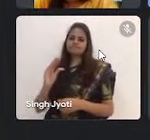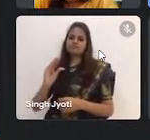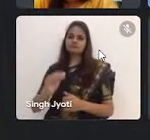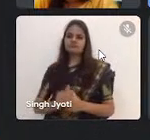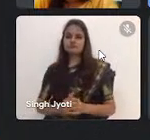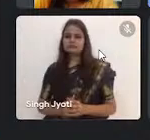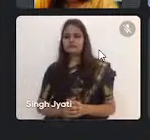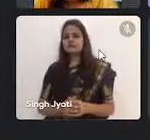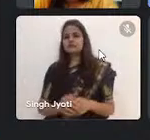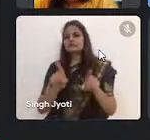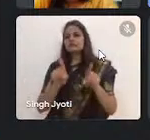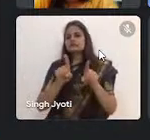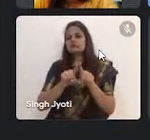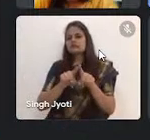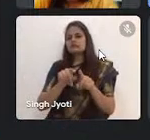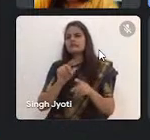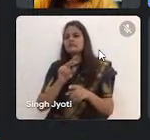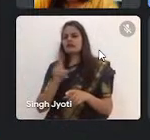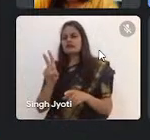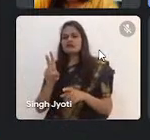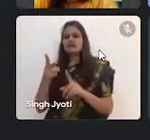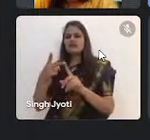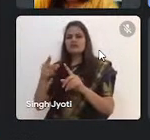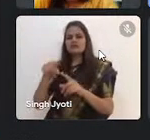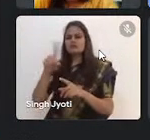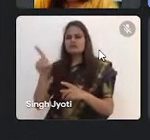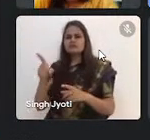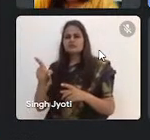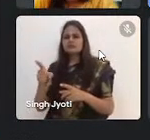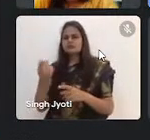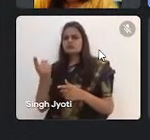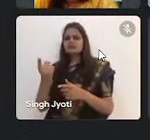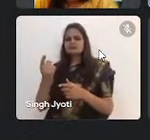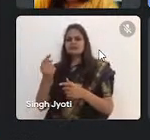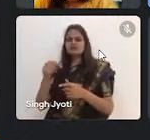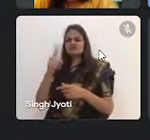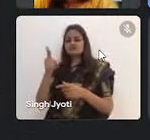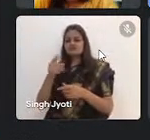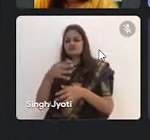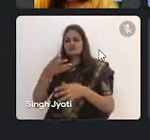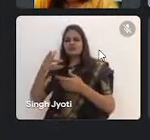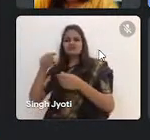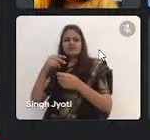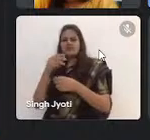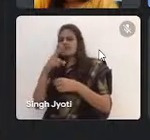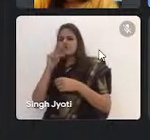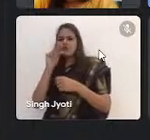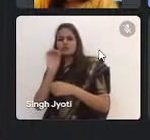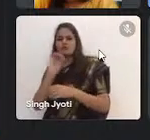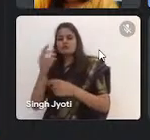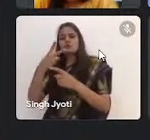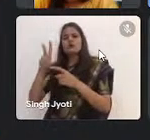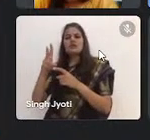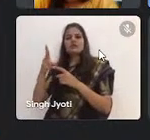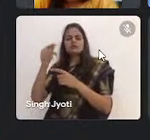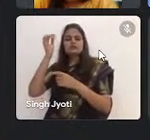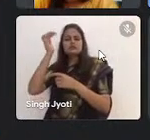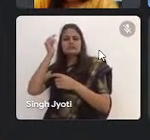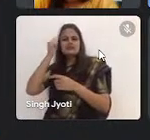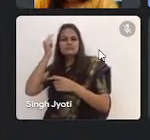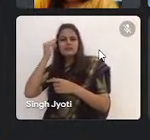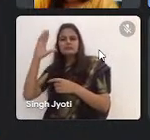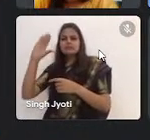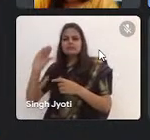hand, they have a normal spread of scores on nonverbal intelligence, on speech reading, on